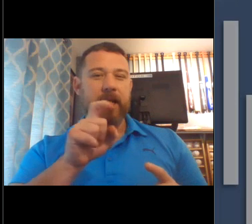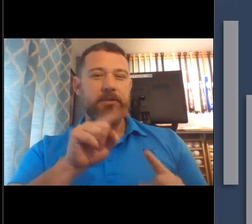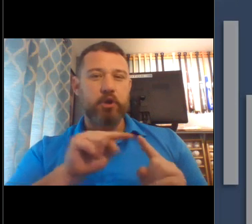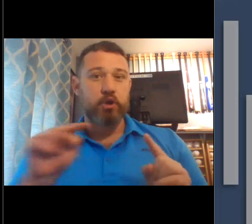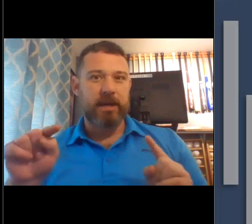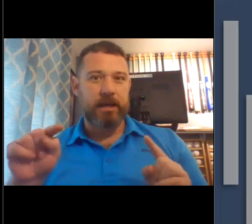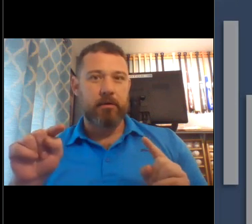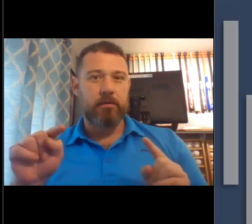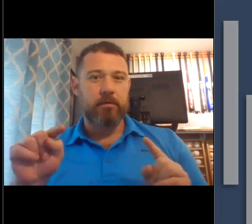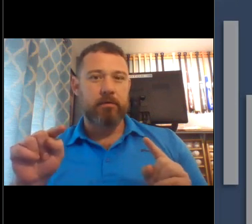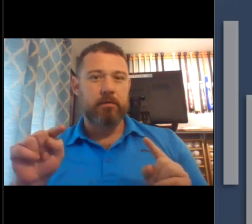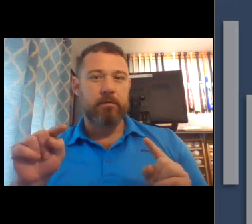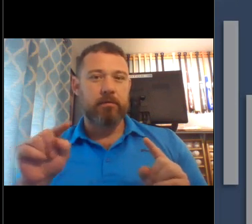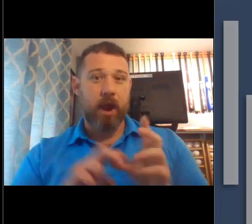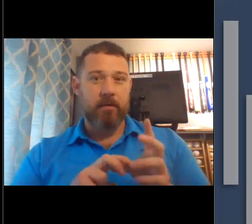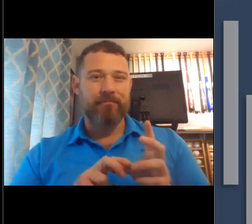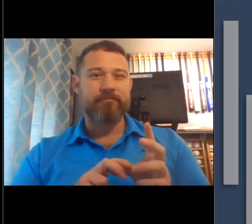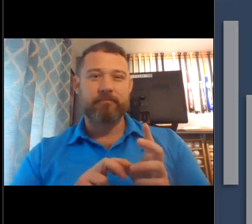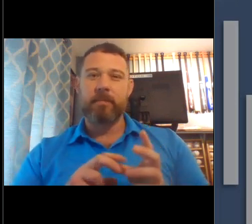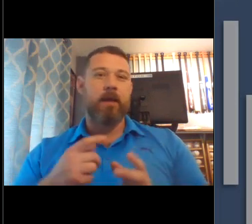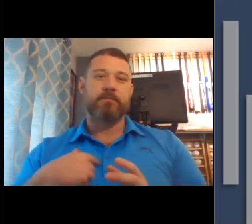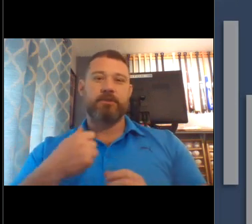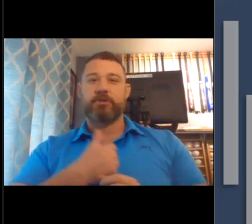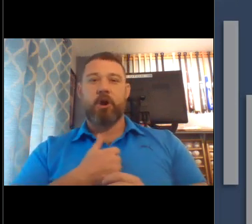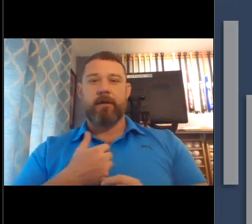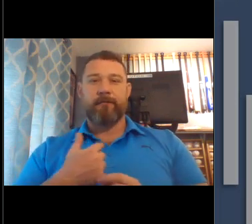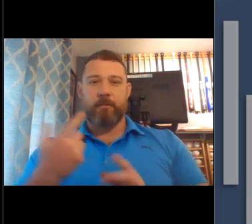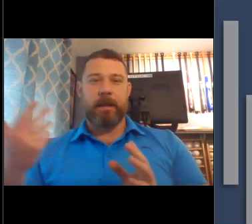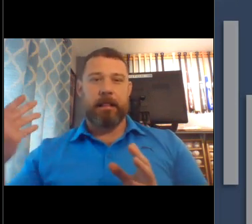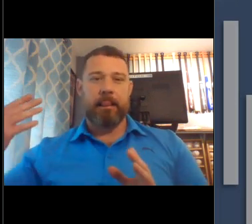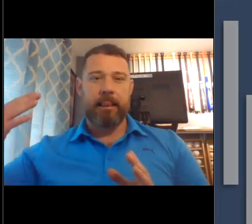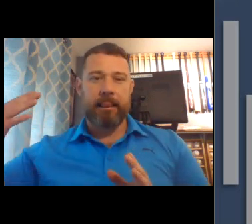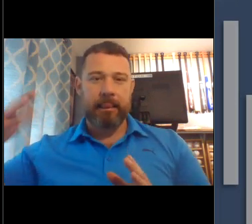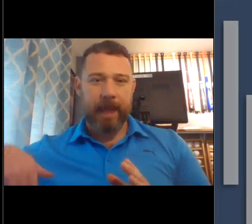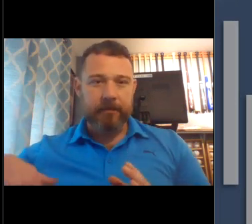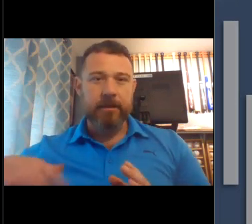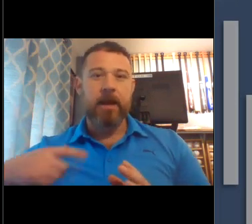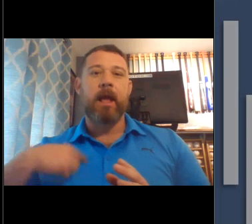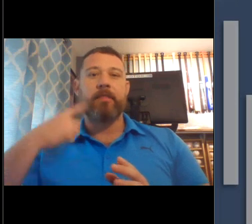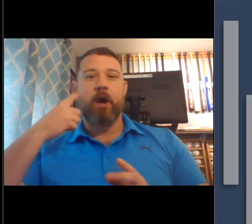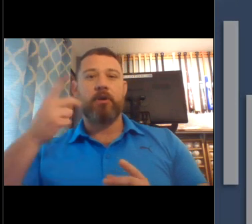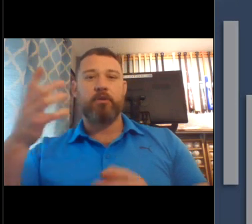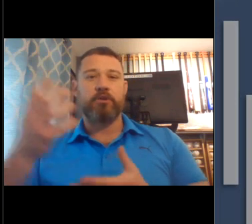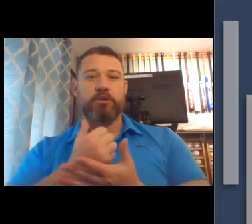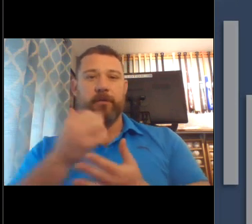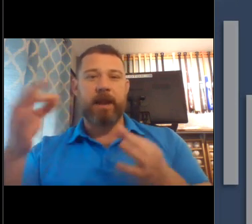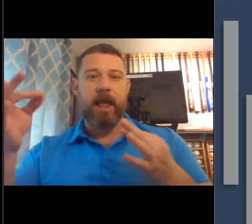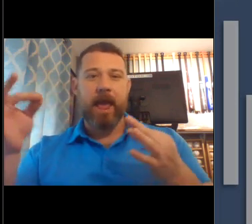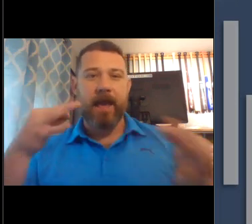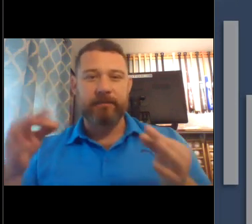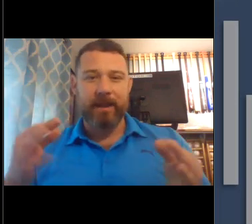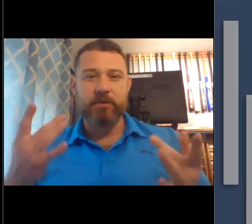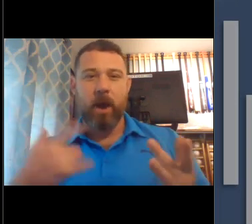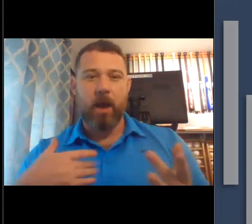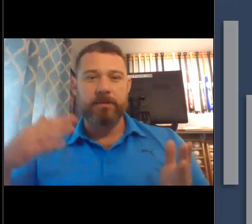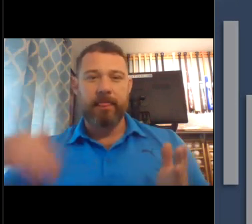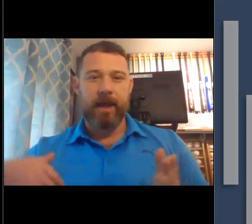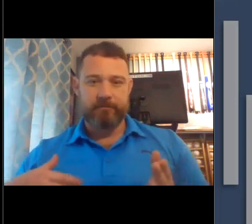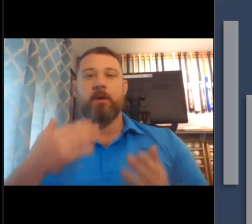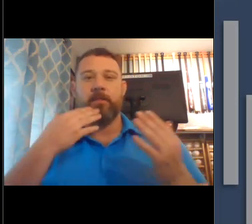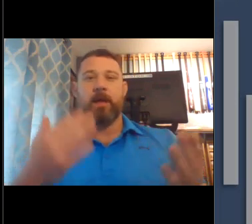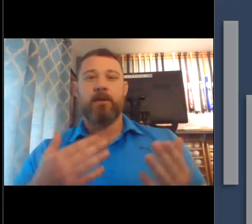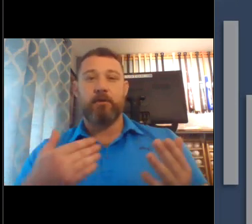to apologize. I hate missing even a moment of our commission meetings, and felt you deserved an explanation as to why I was late. Well, we're glad you're here.